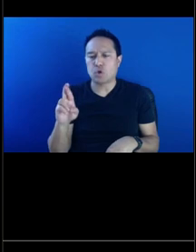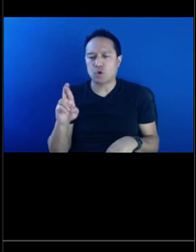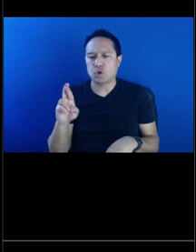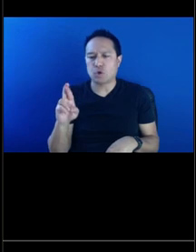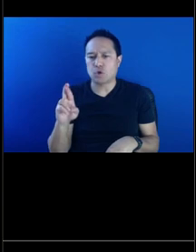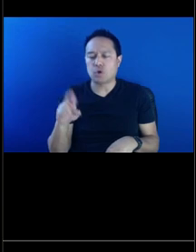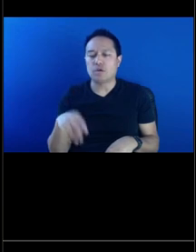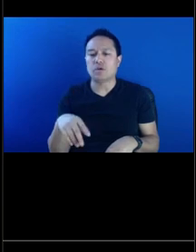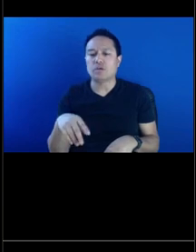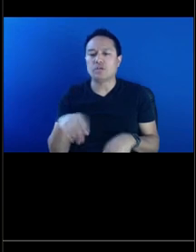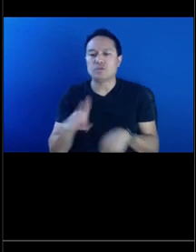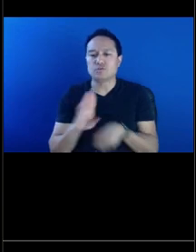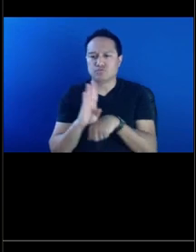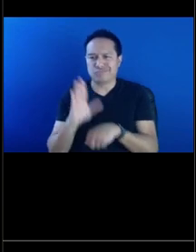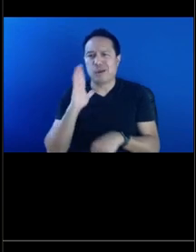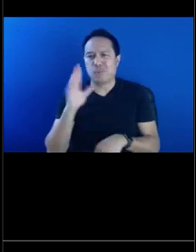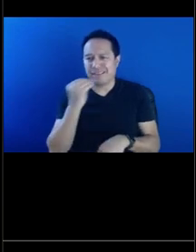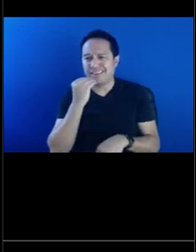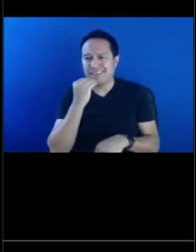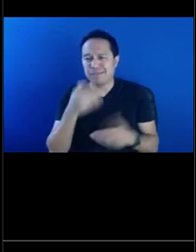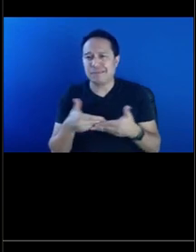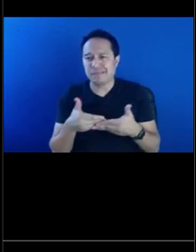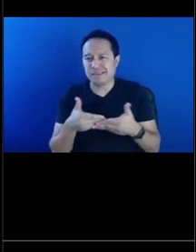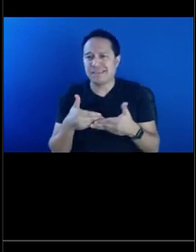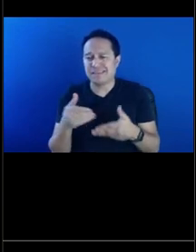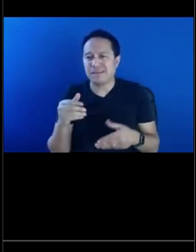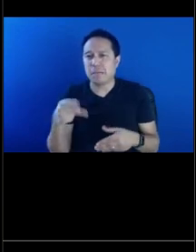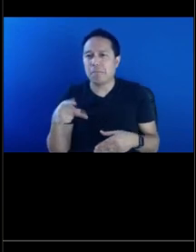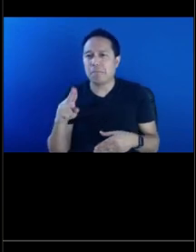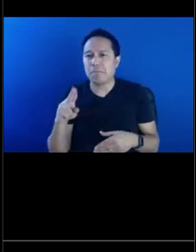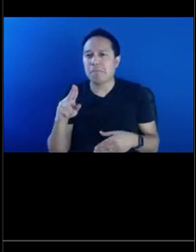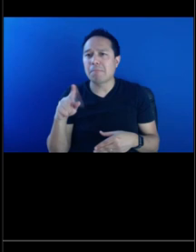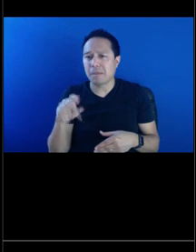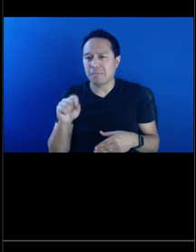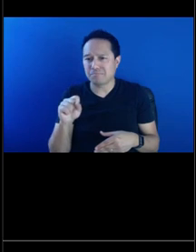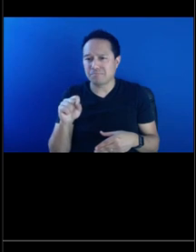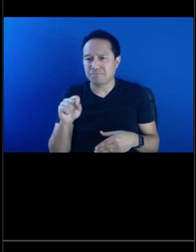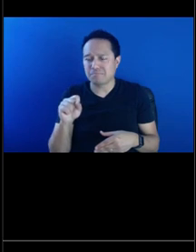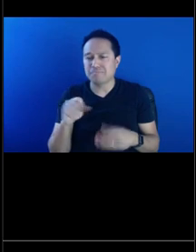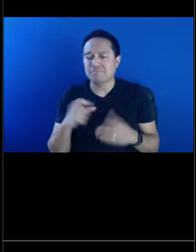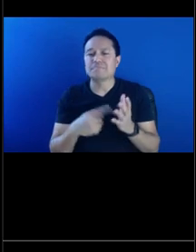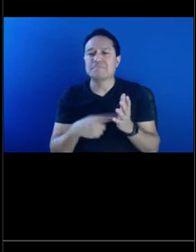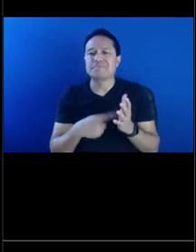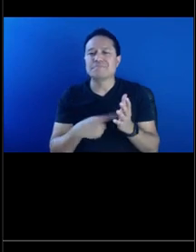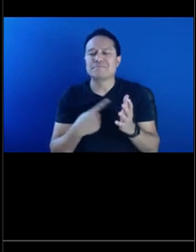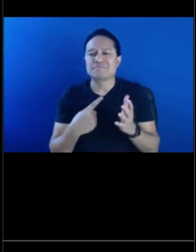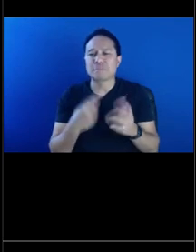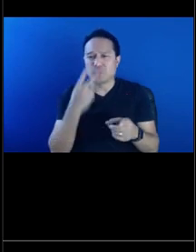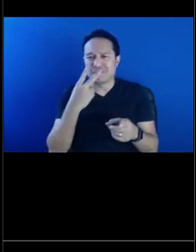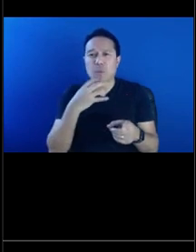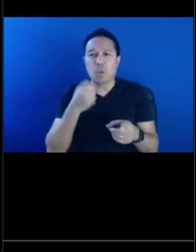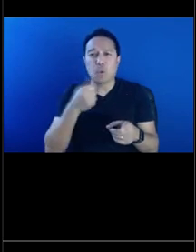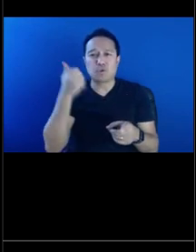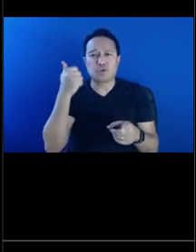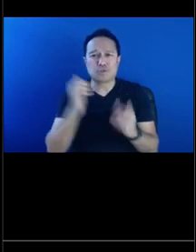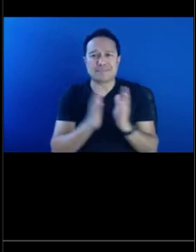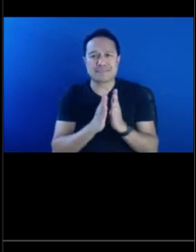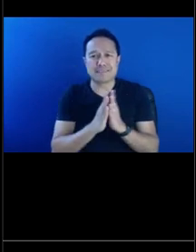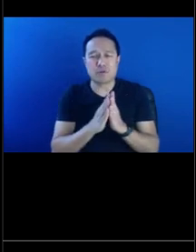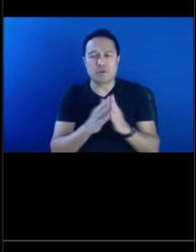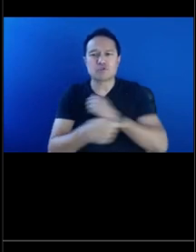pups. We sometimes see older monk seals with like a scar, they might get attacked by a shark, but when a monk seal is fully grown,